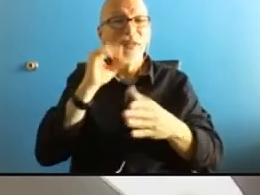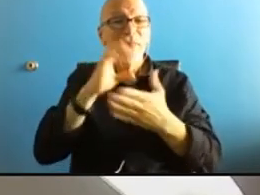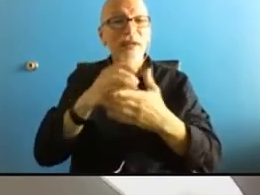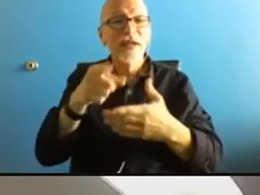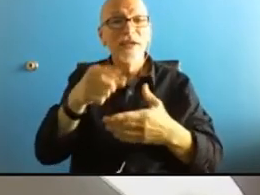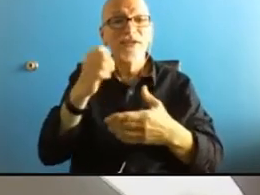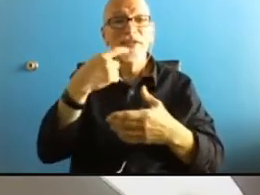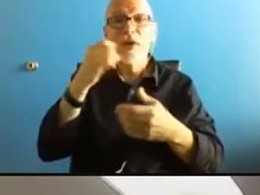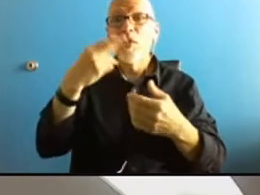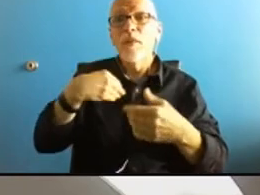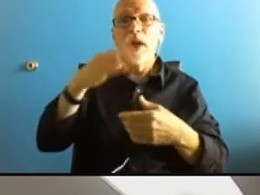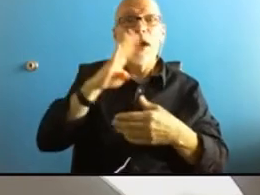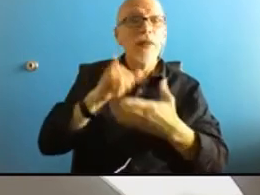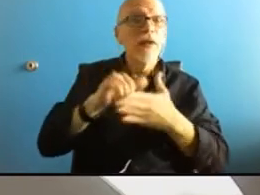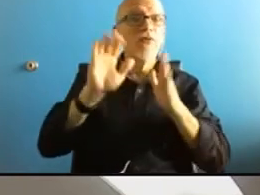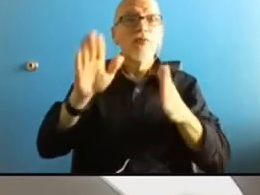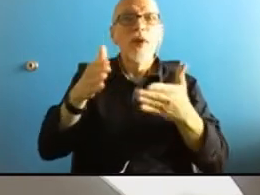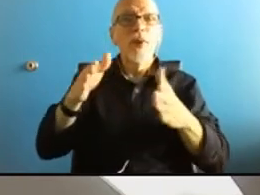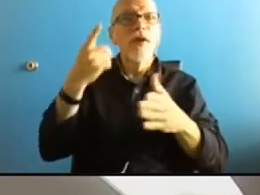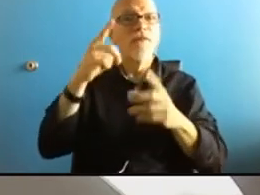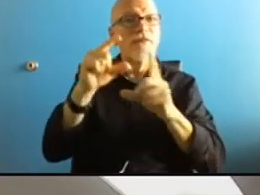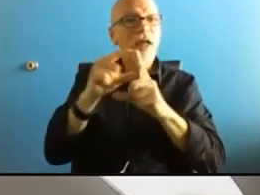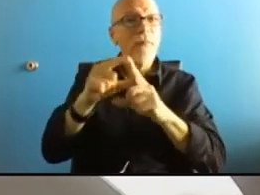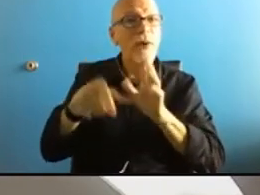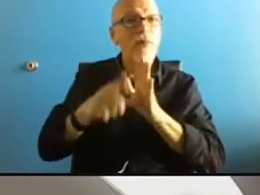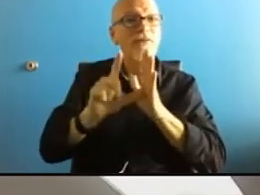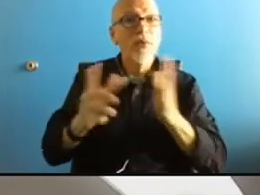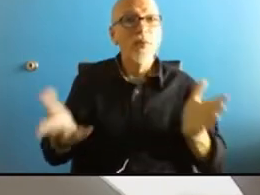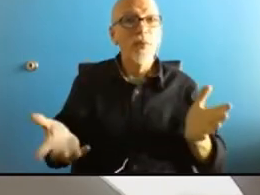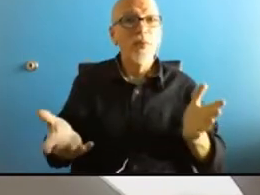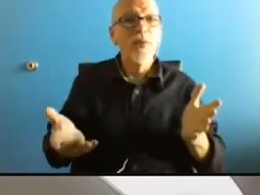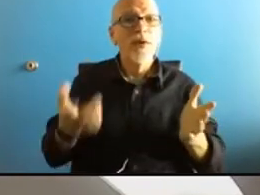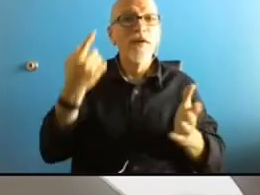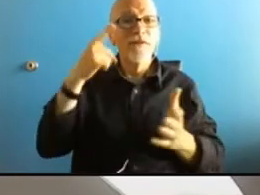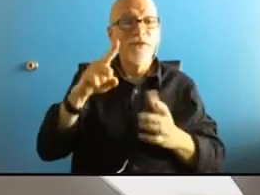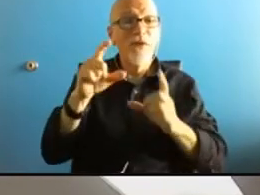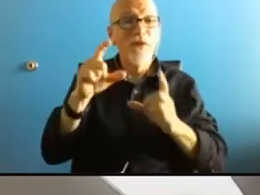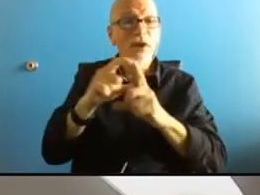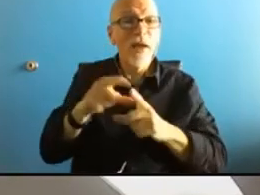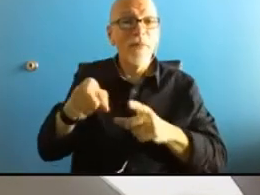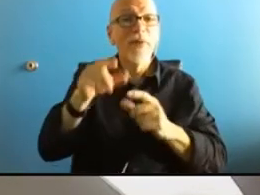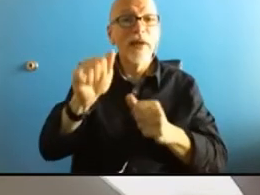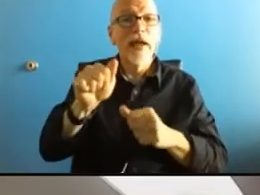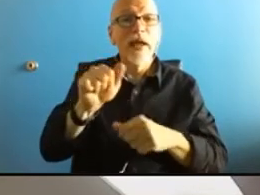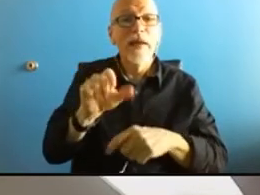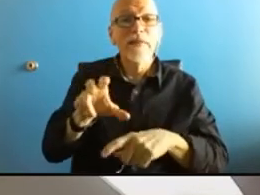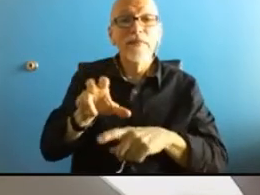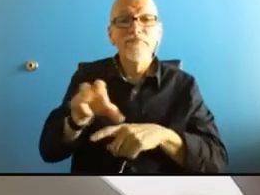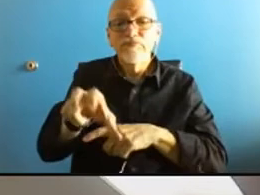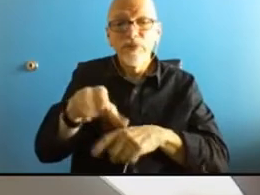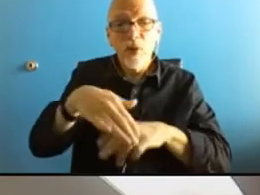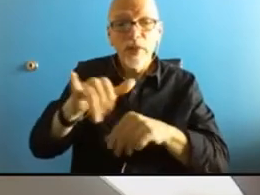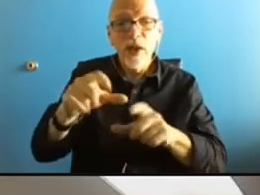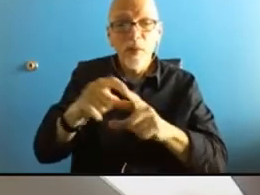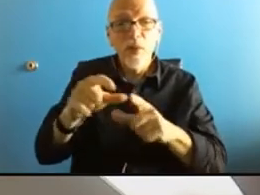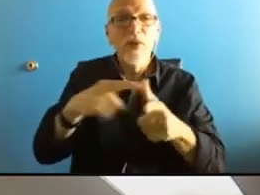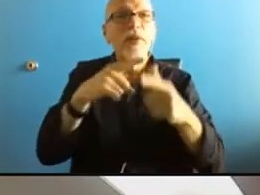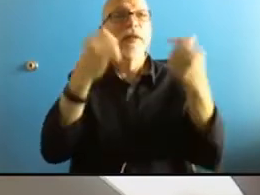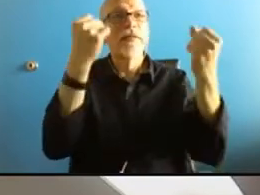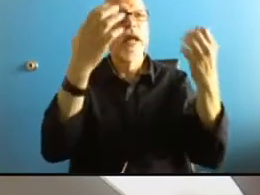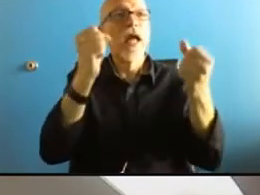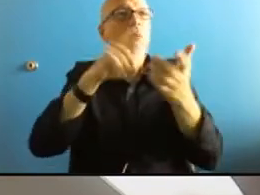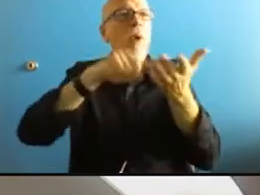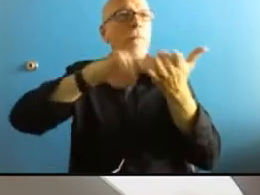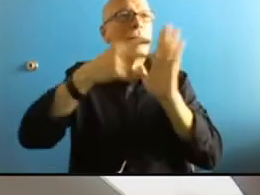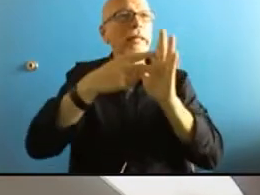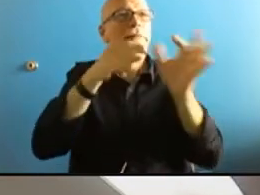is a great way to do vocabulary review. And for the vocab, they could land on the word, they could have to sign the word, sign the meaning. And